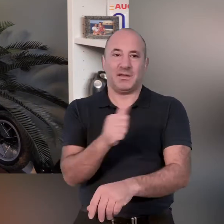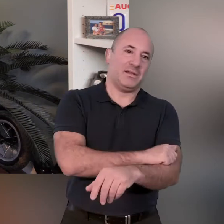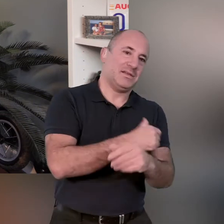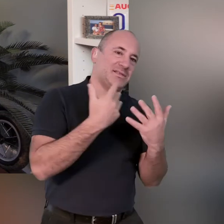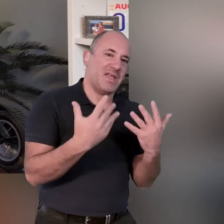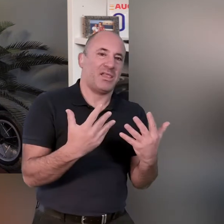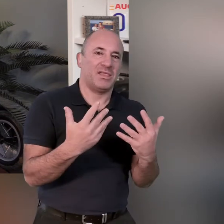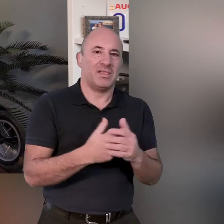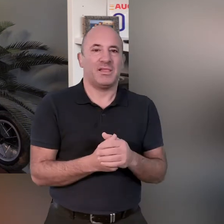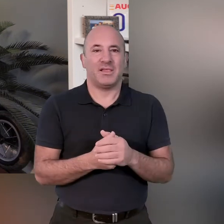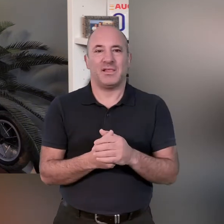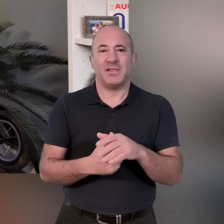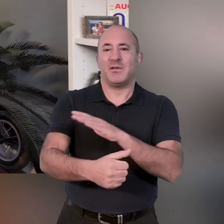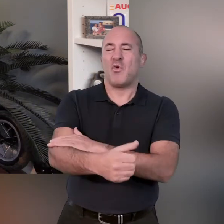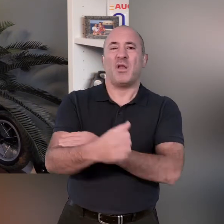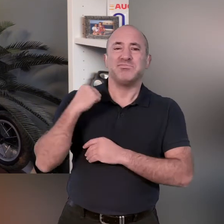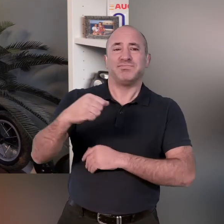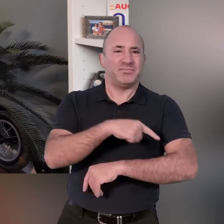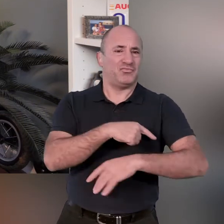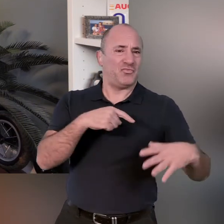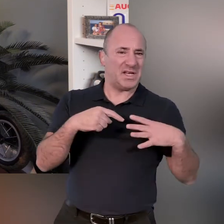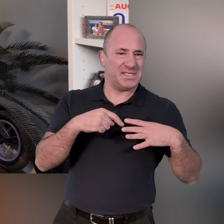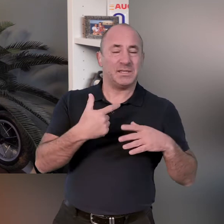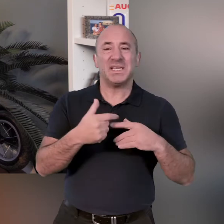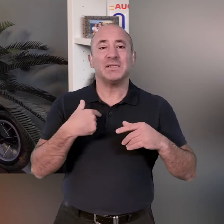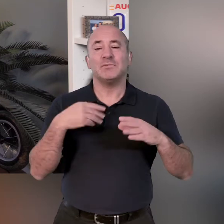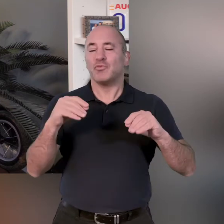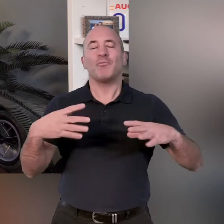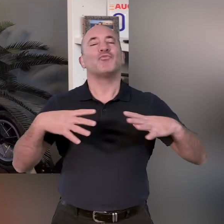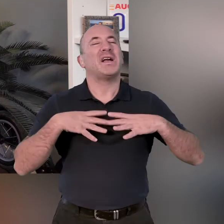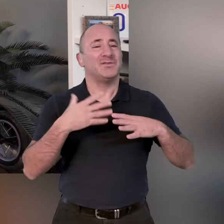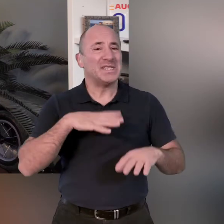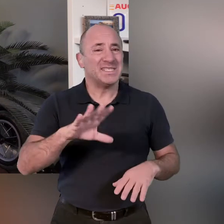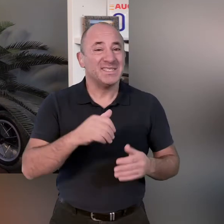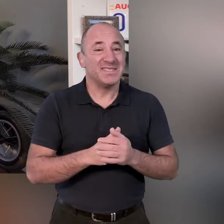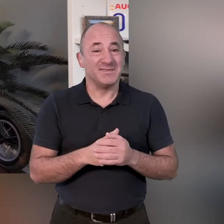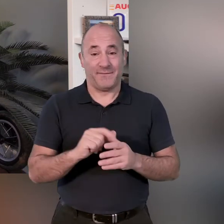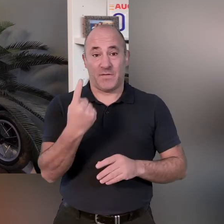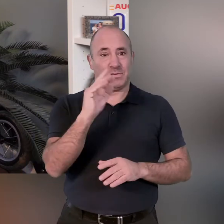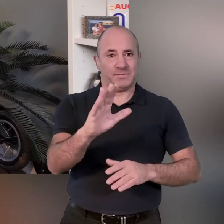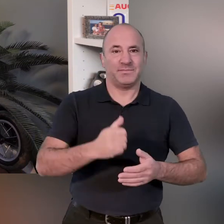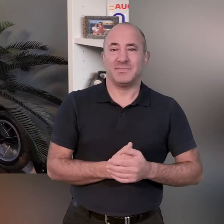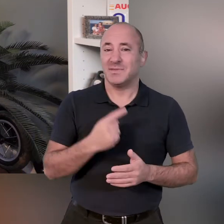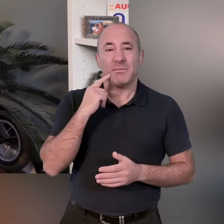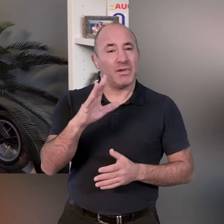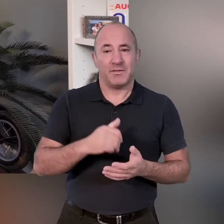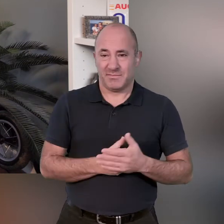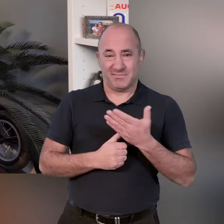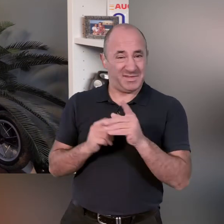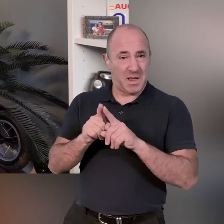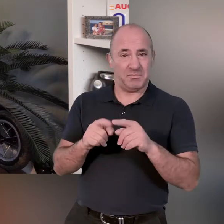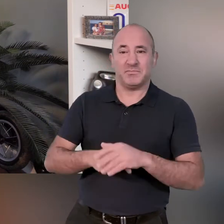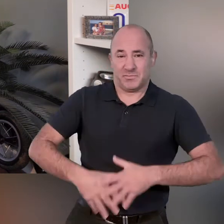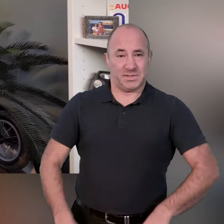one arm is working, the other one is resting, so we don't need too much rest in between. We're going to get started with the first one. It's quite simple. It's